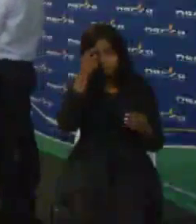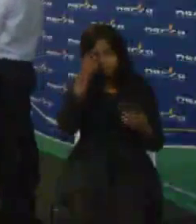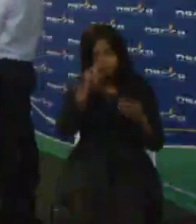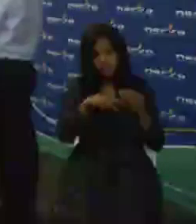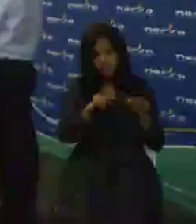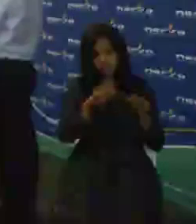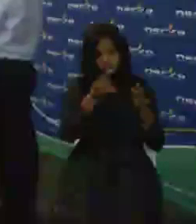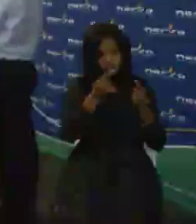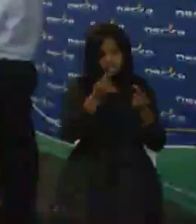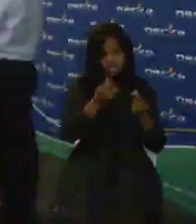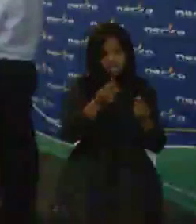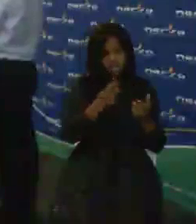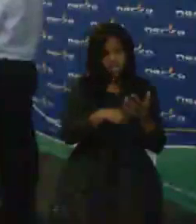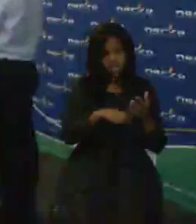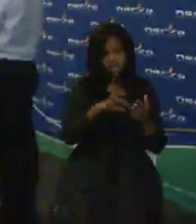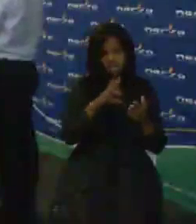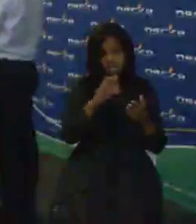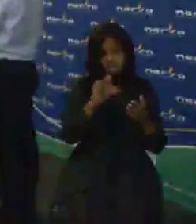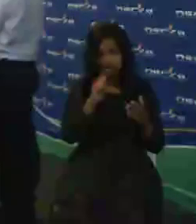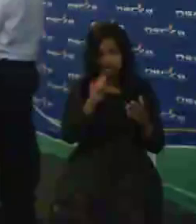credit rating and not